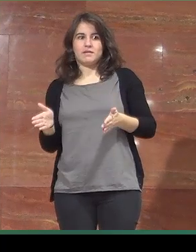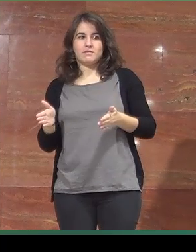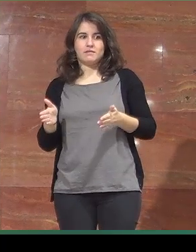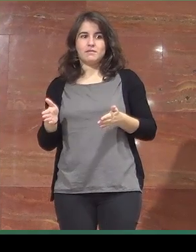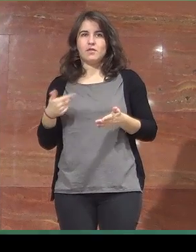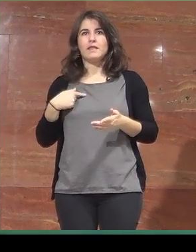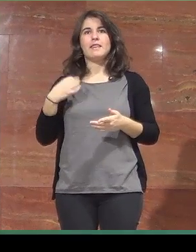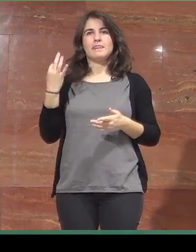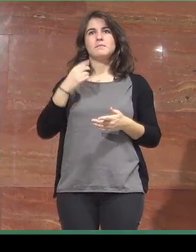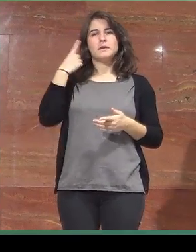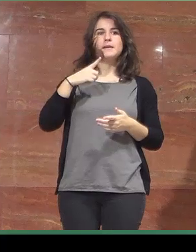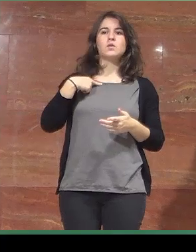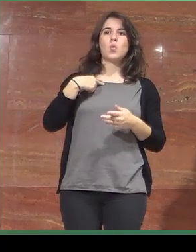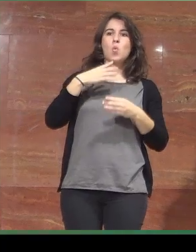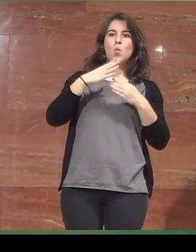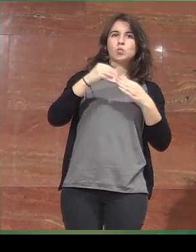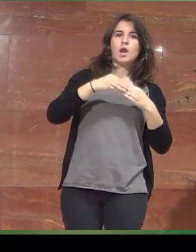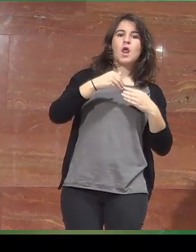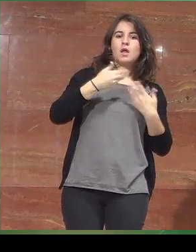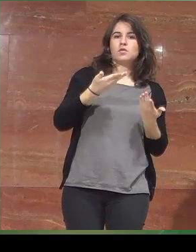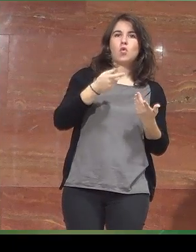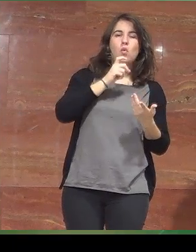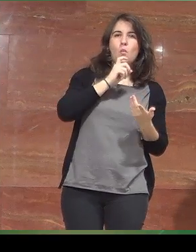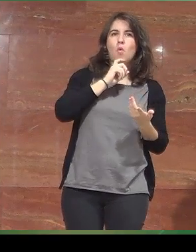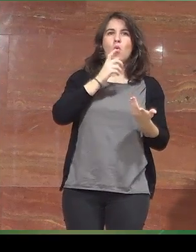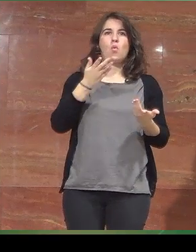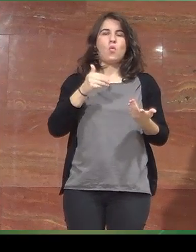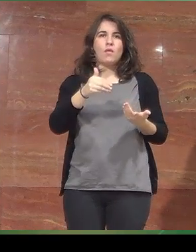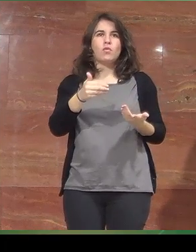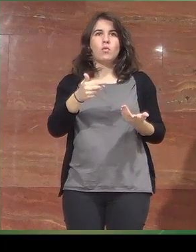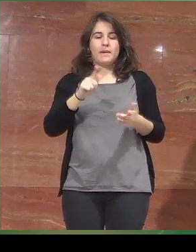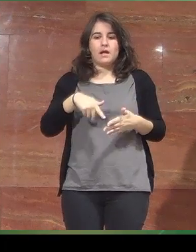central orientation also in us.